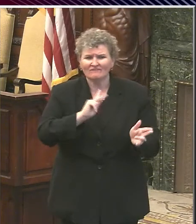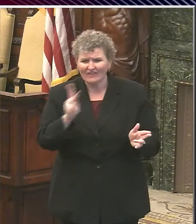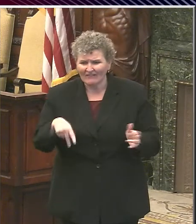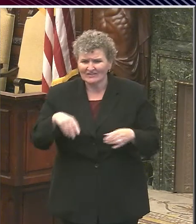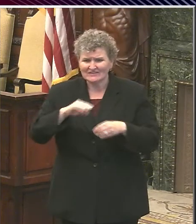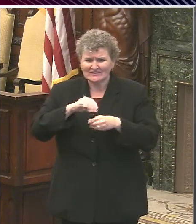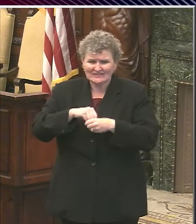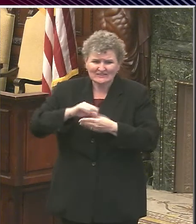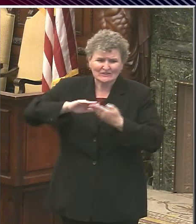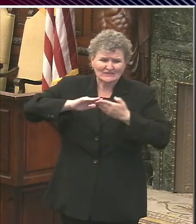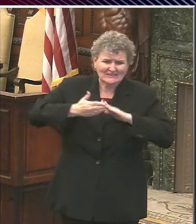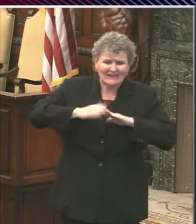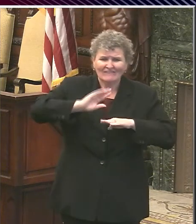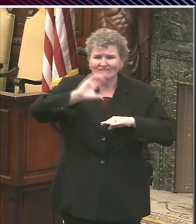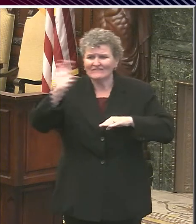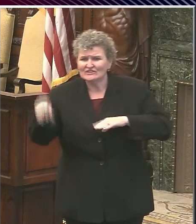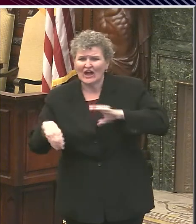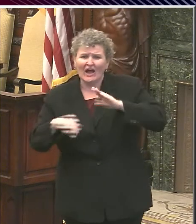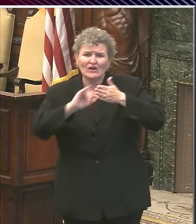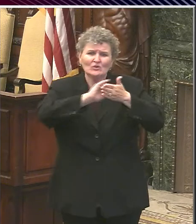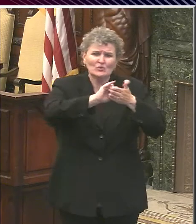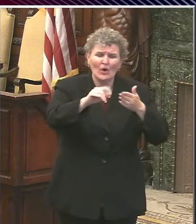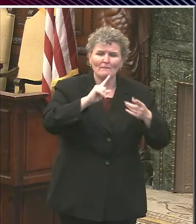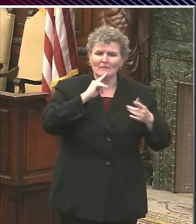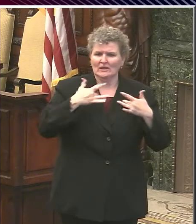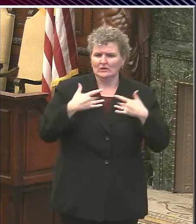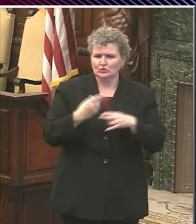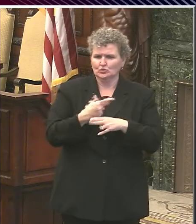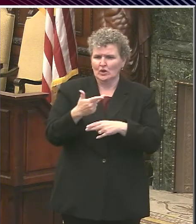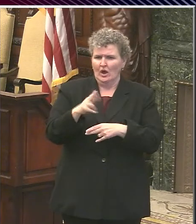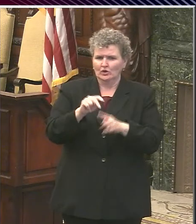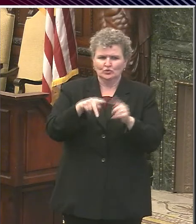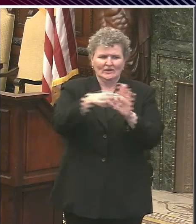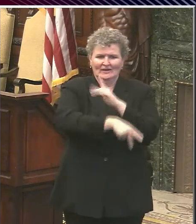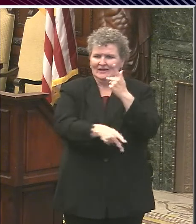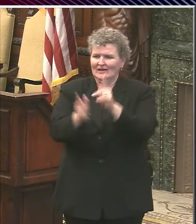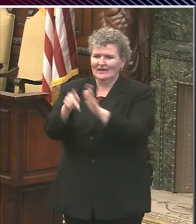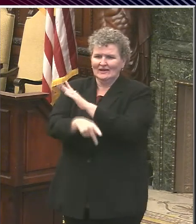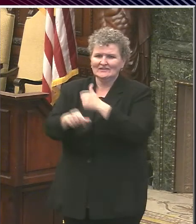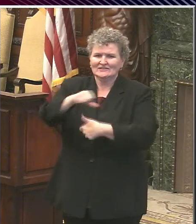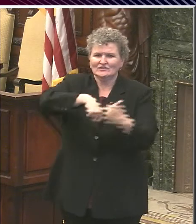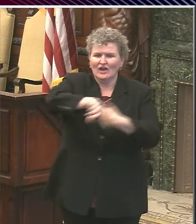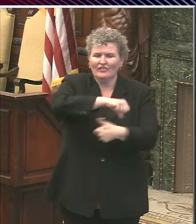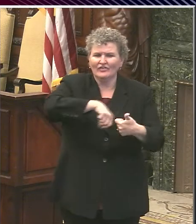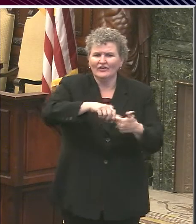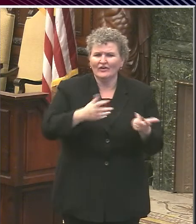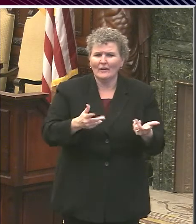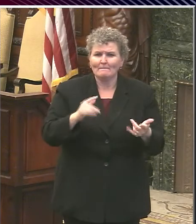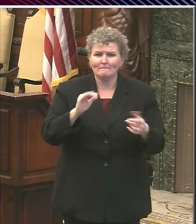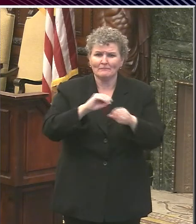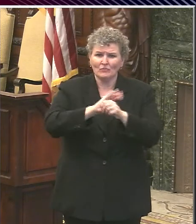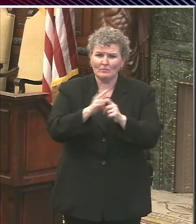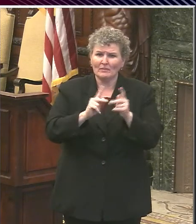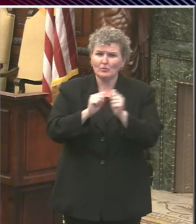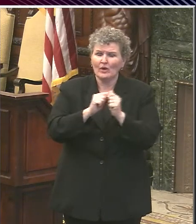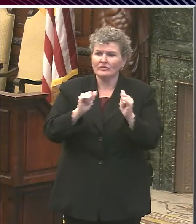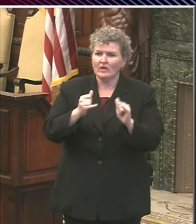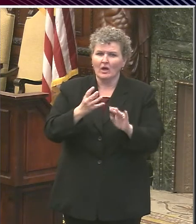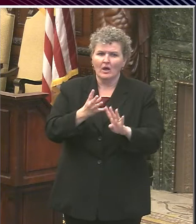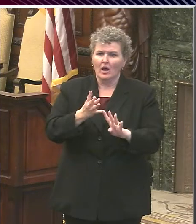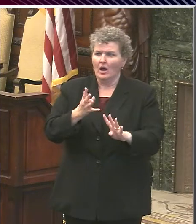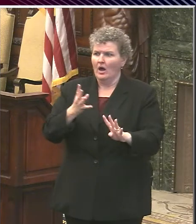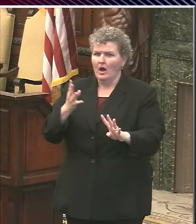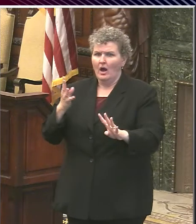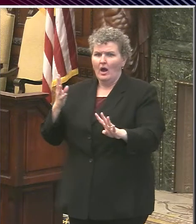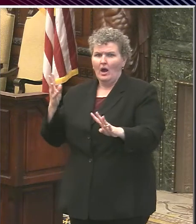others, handguns are used generally to kill people. And as you saw when the pandemic first hit, people were lined up around the corner to buy